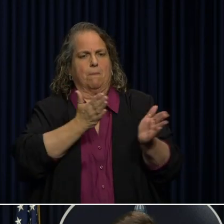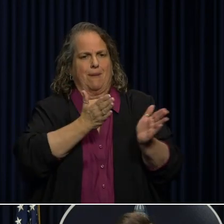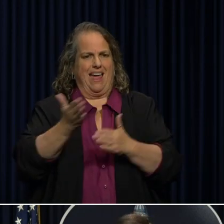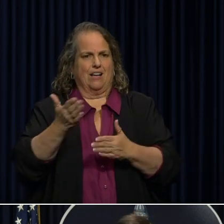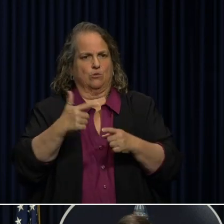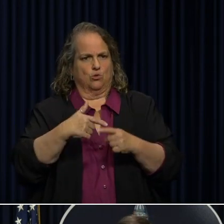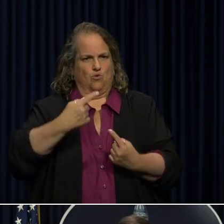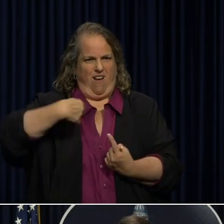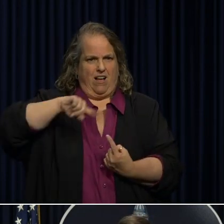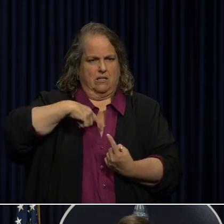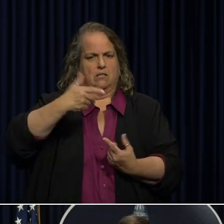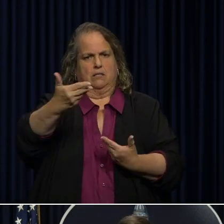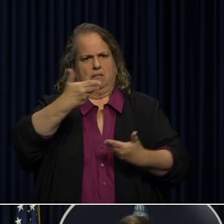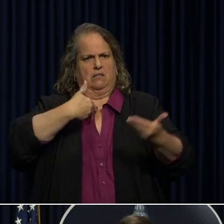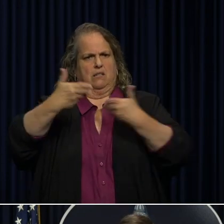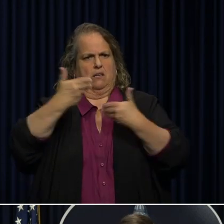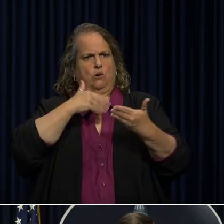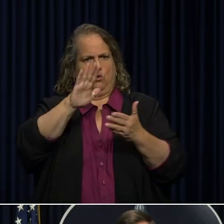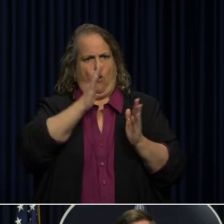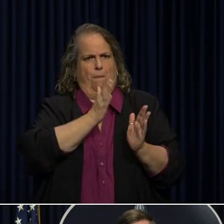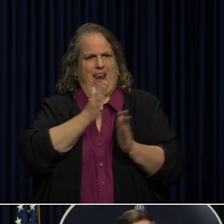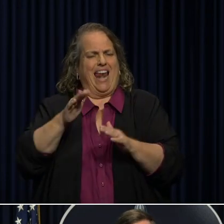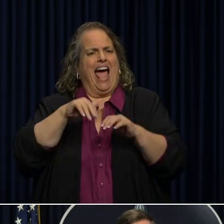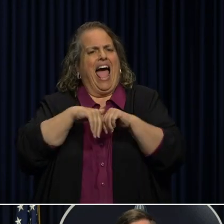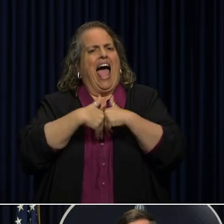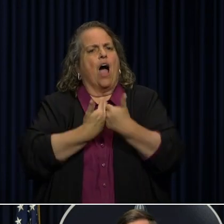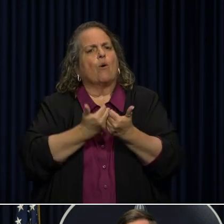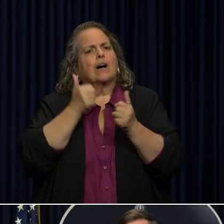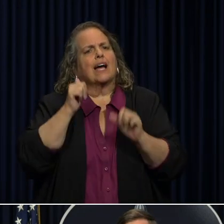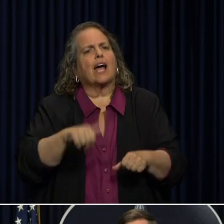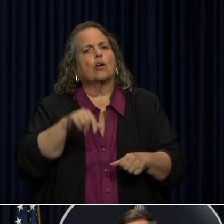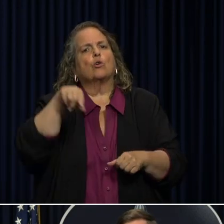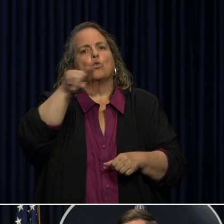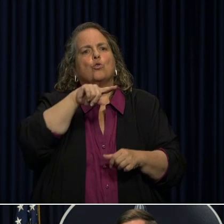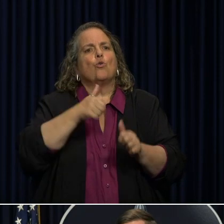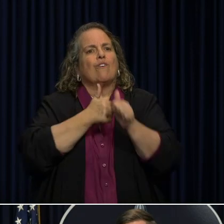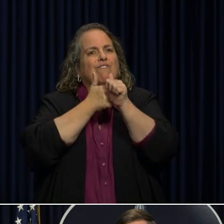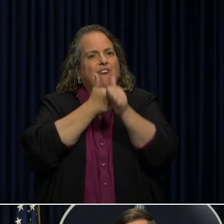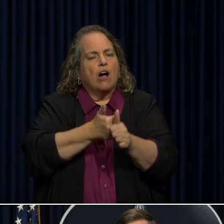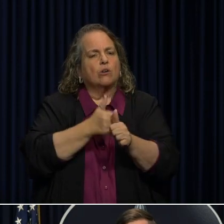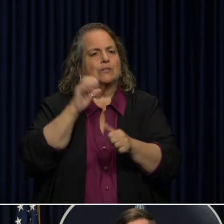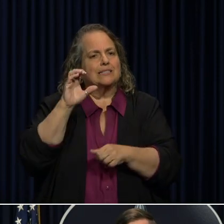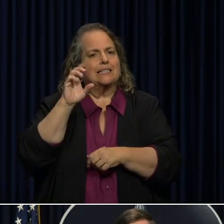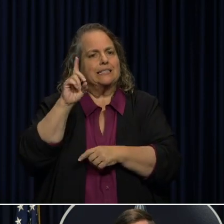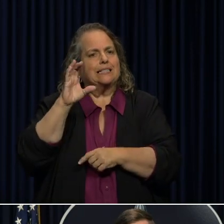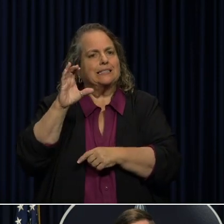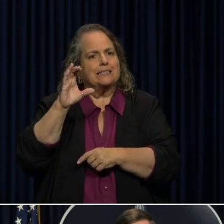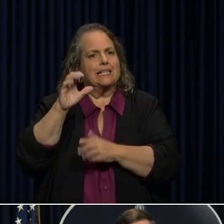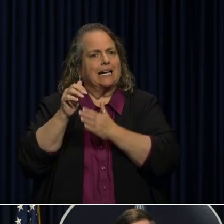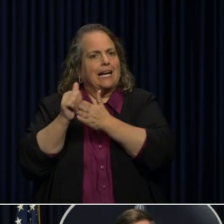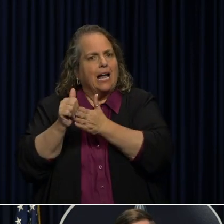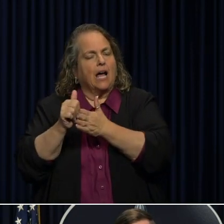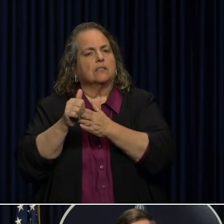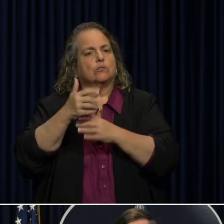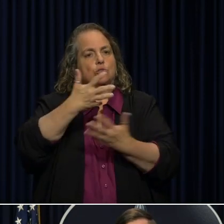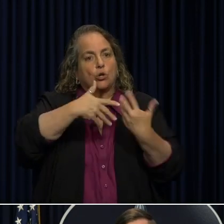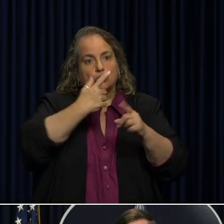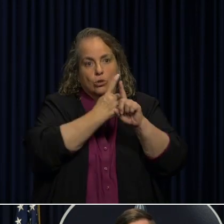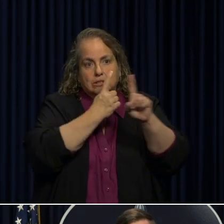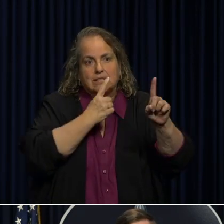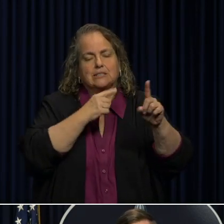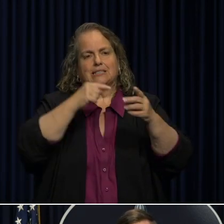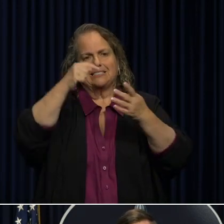to us on how they believe they can follow the CDC guidelines and the changes that they're going to make